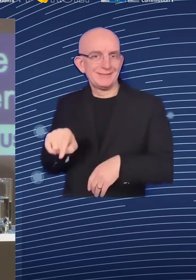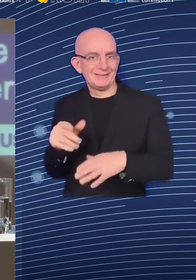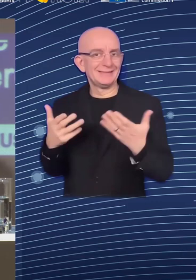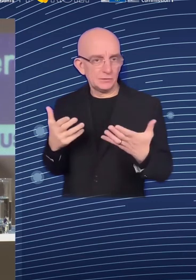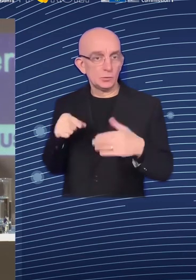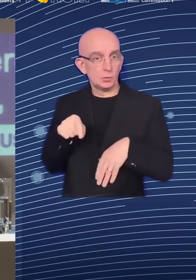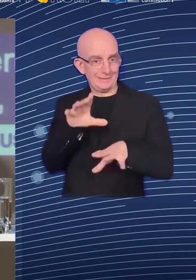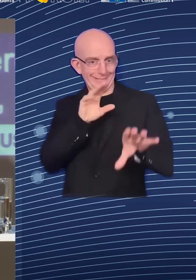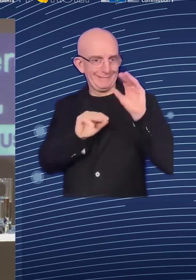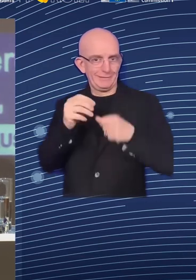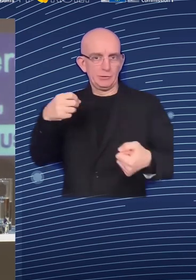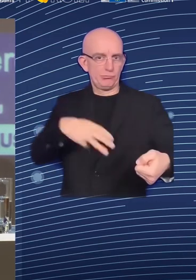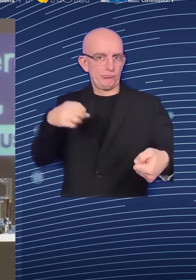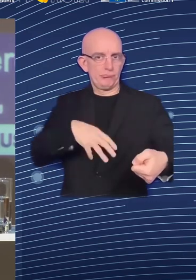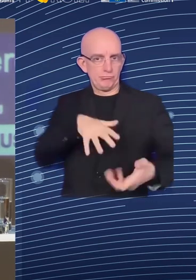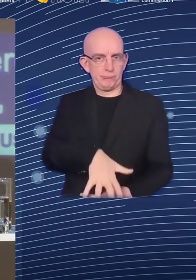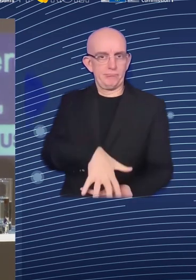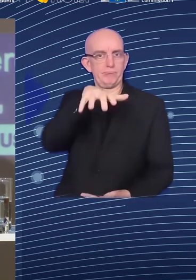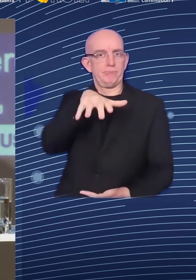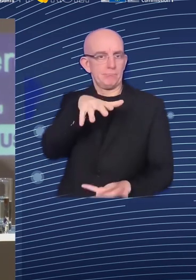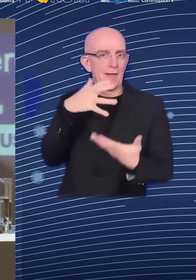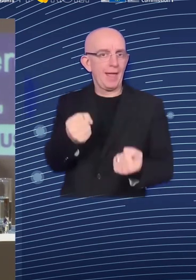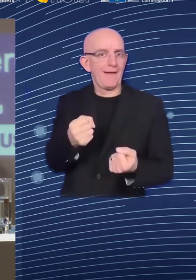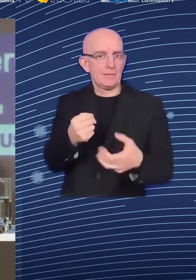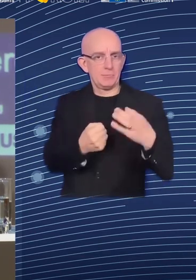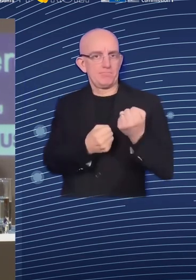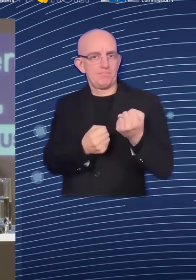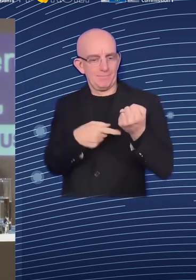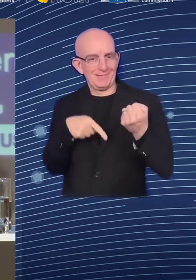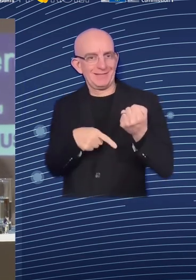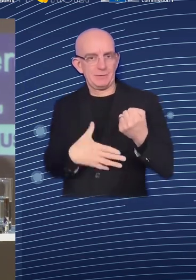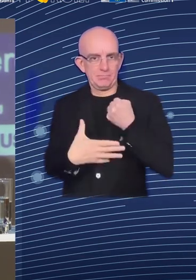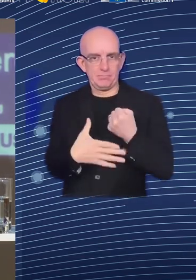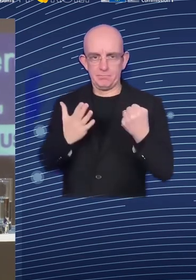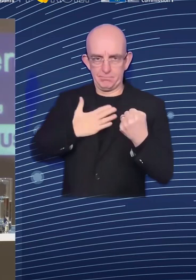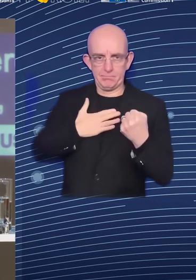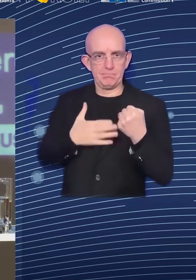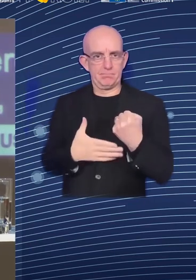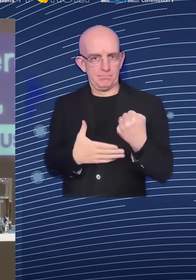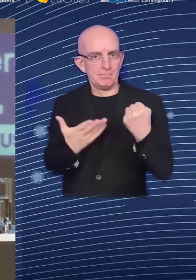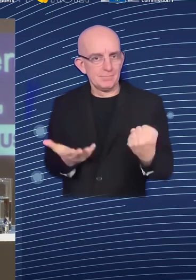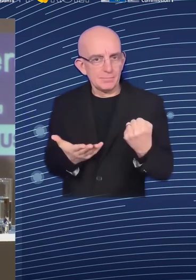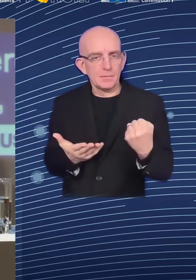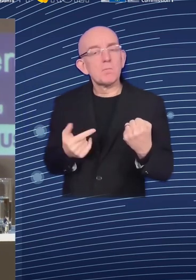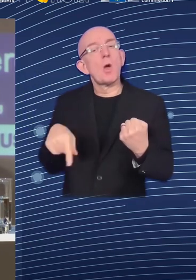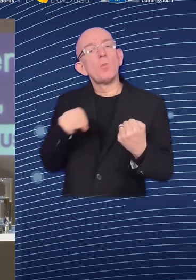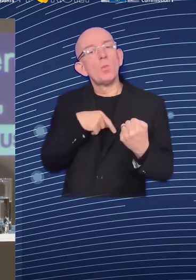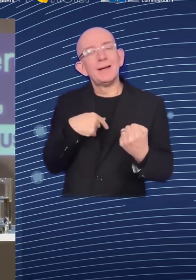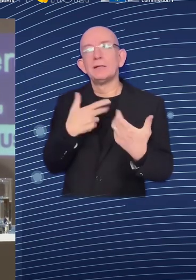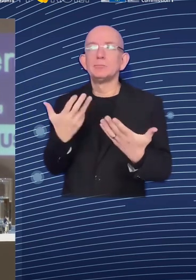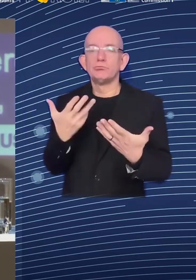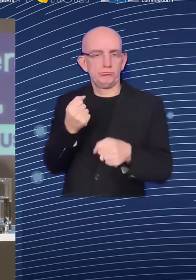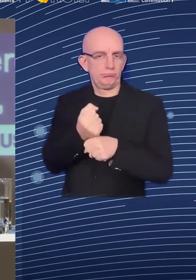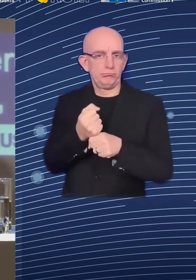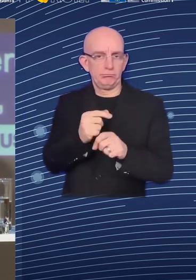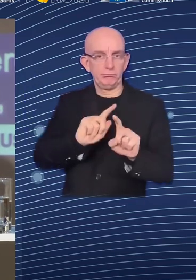beginning. And we deal with the employers to propose and to give them some time to